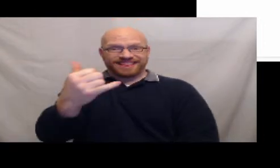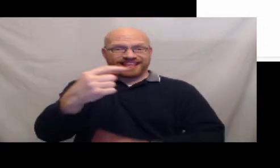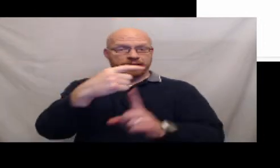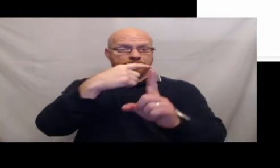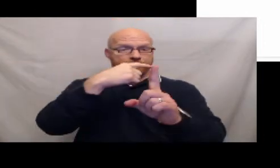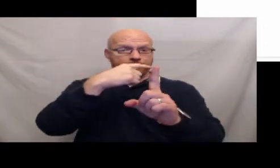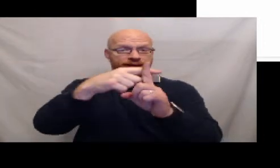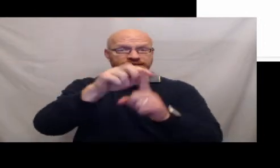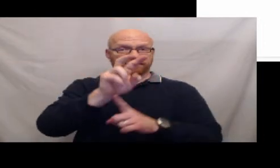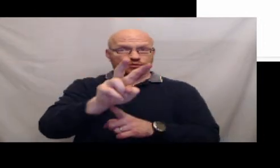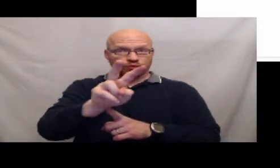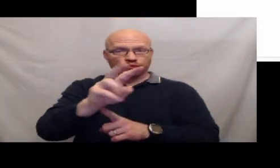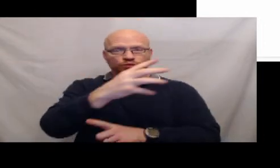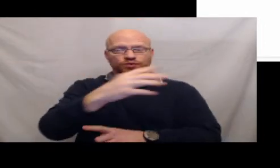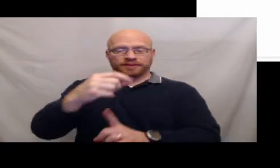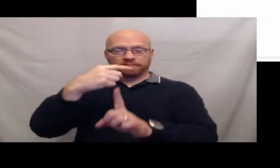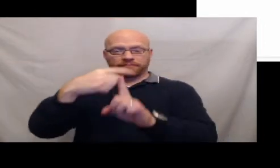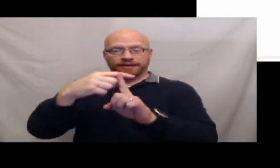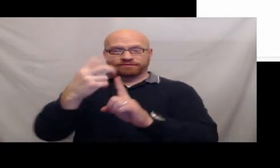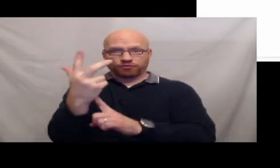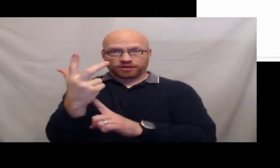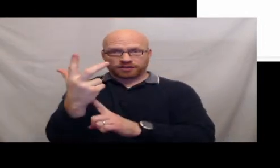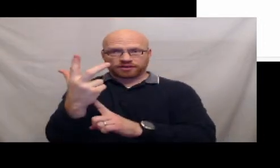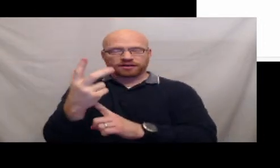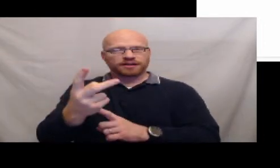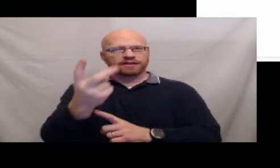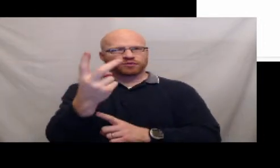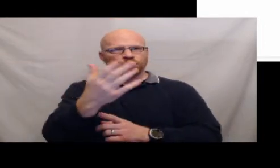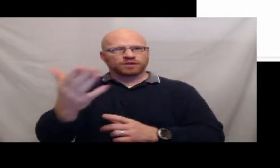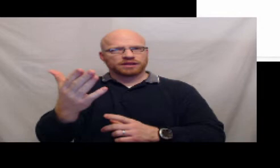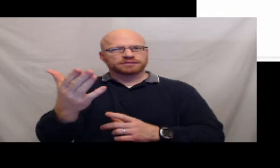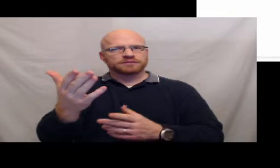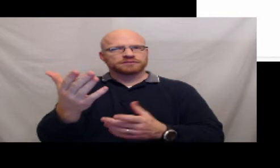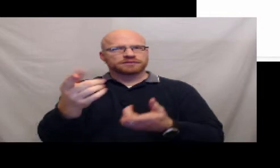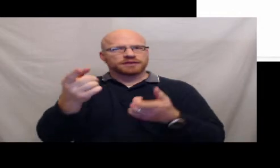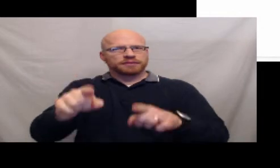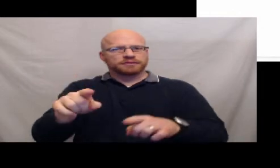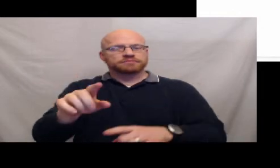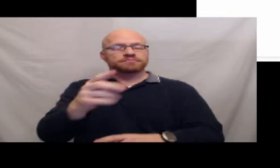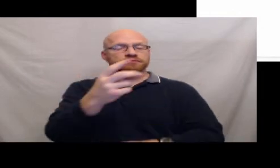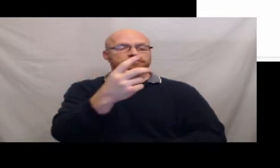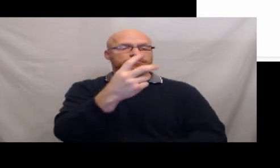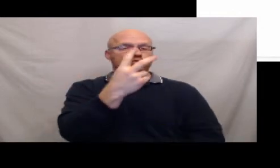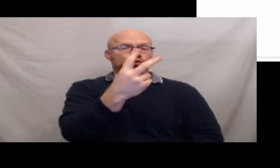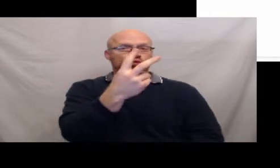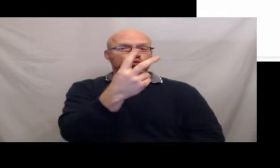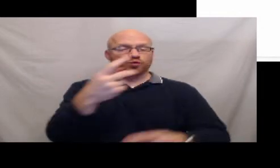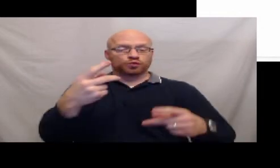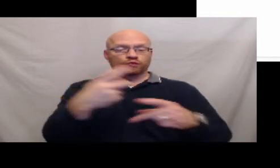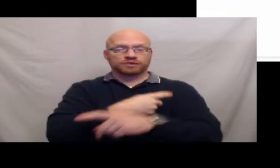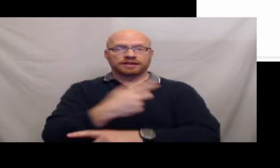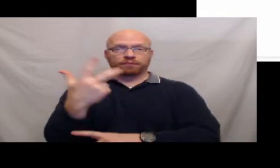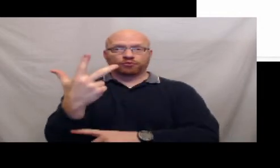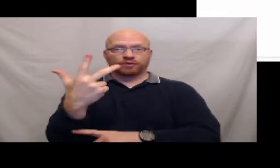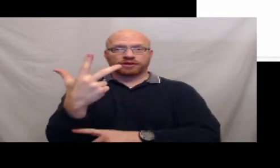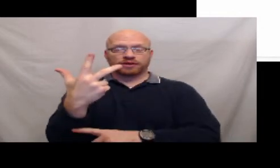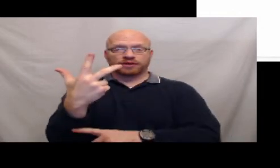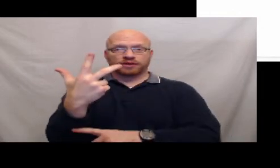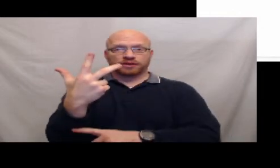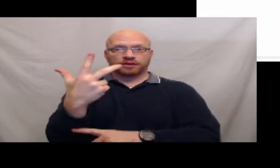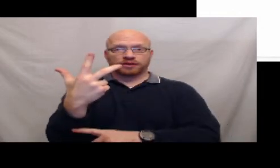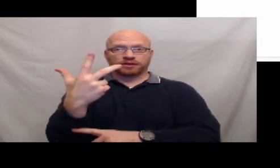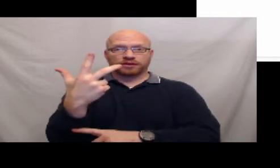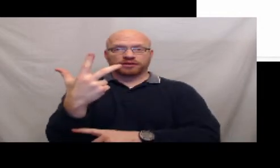So now we have positive 2 and positive 3. They satisfy both conditions. 2 times